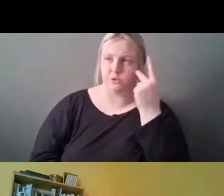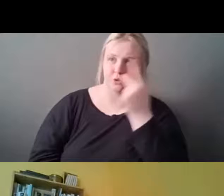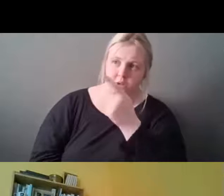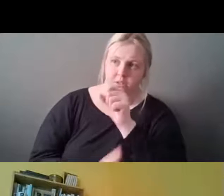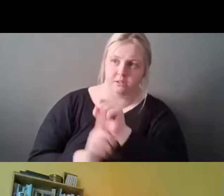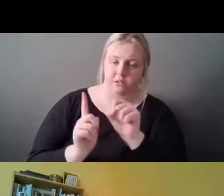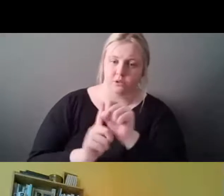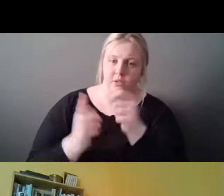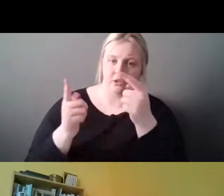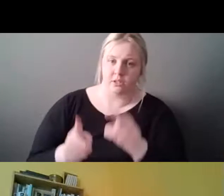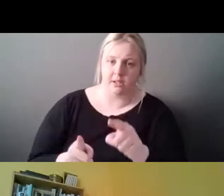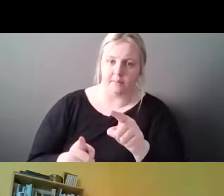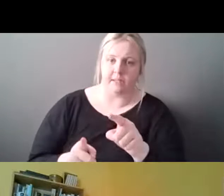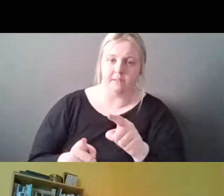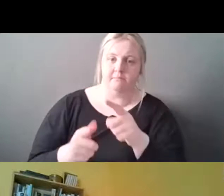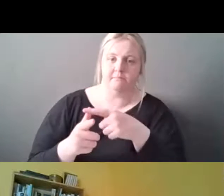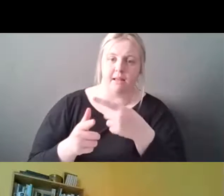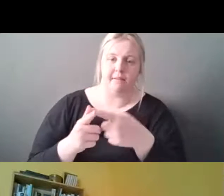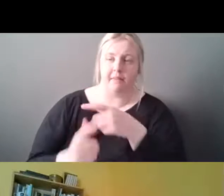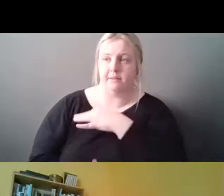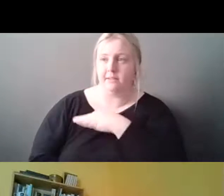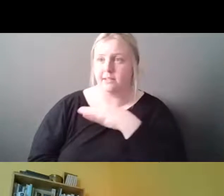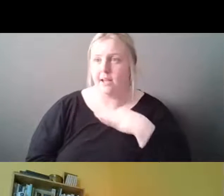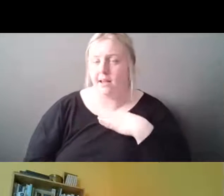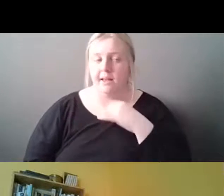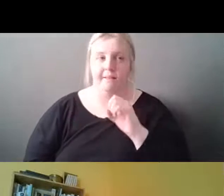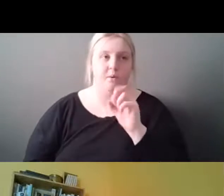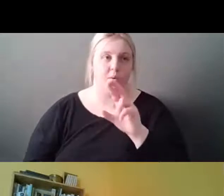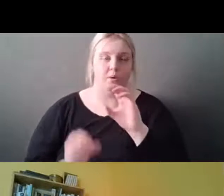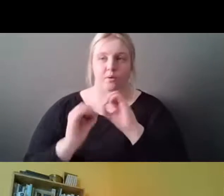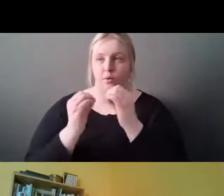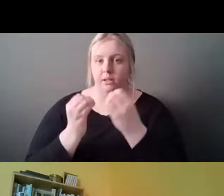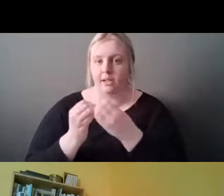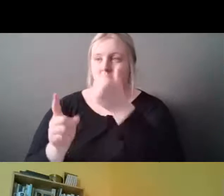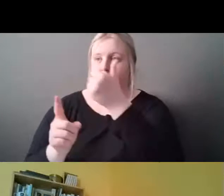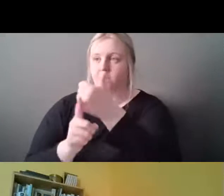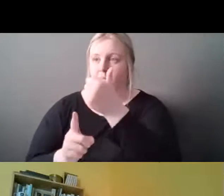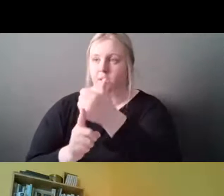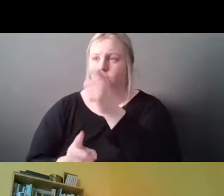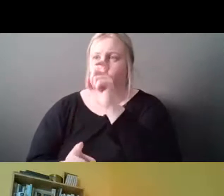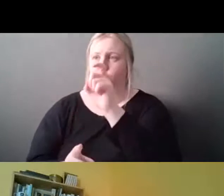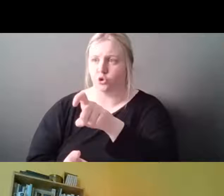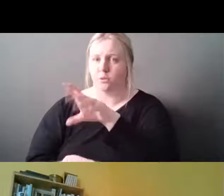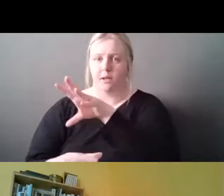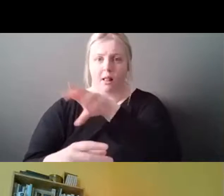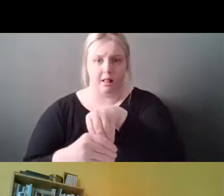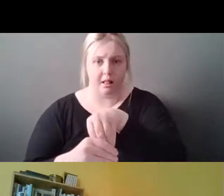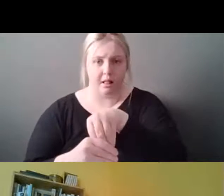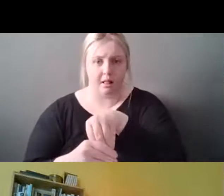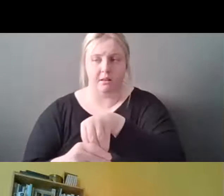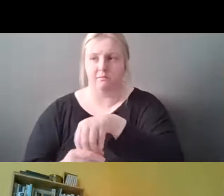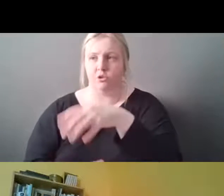the organization or the senior staff that should be stepping in is either minimizing or ignoring